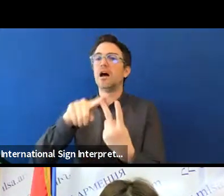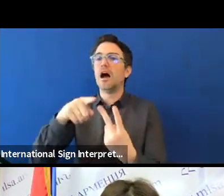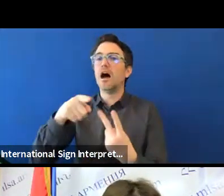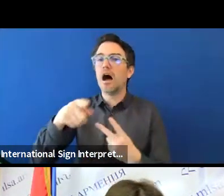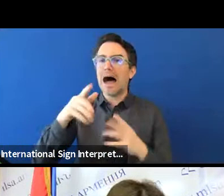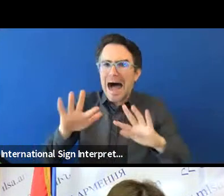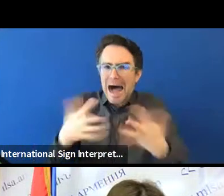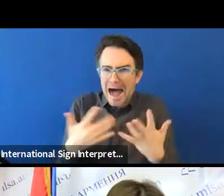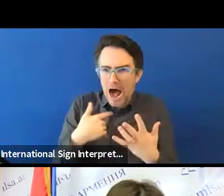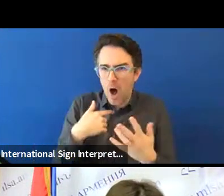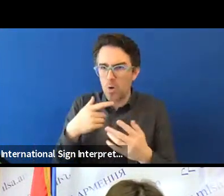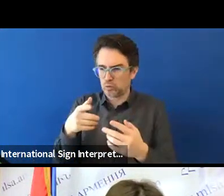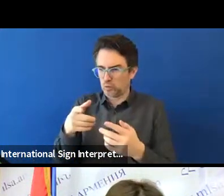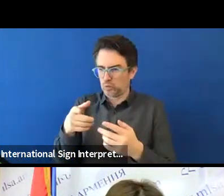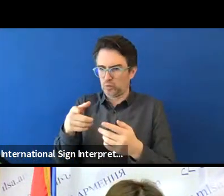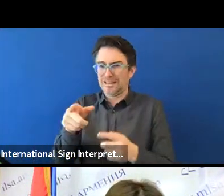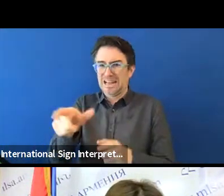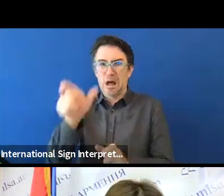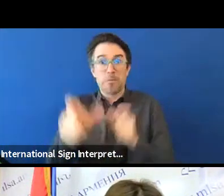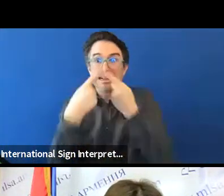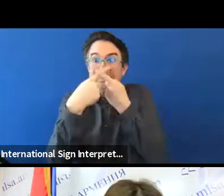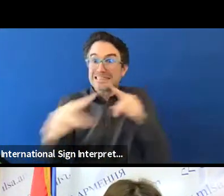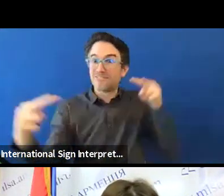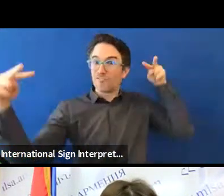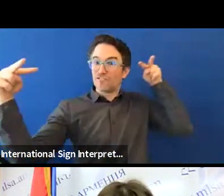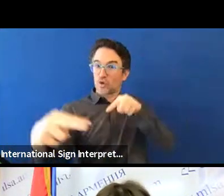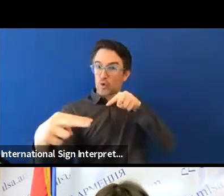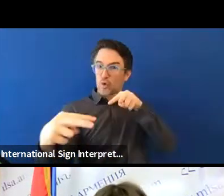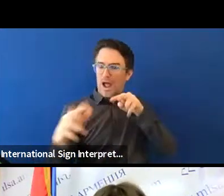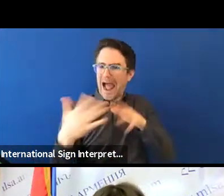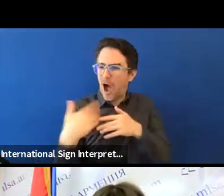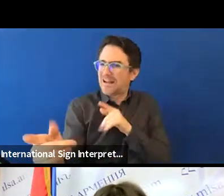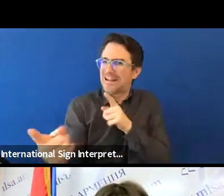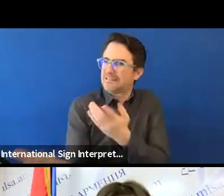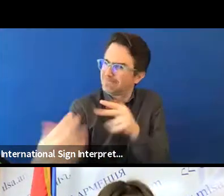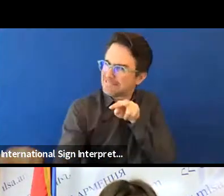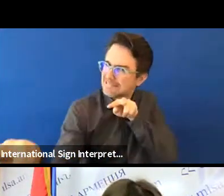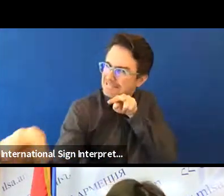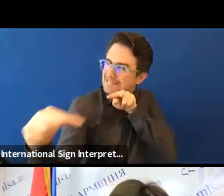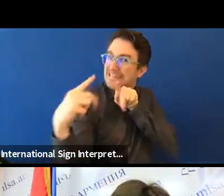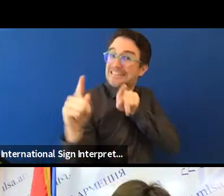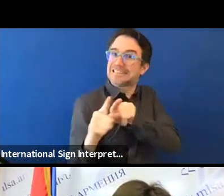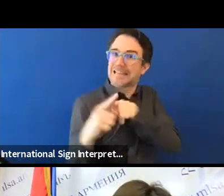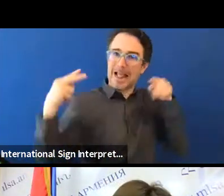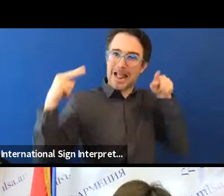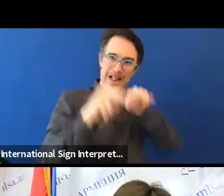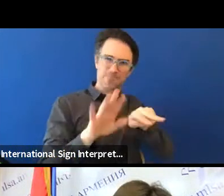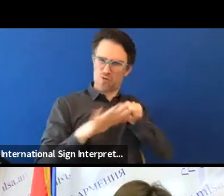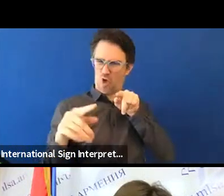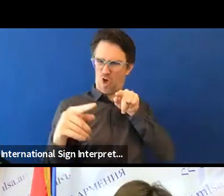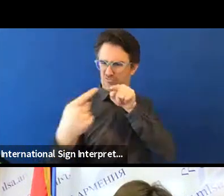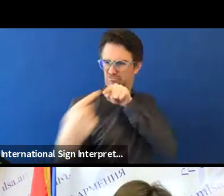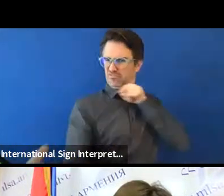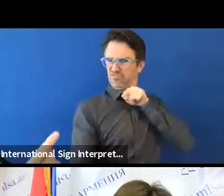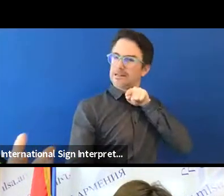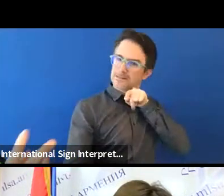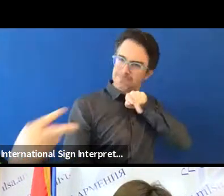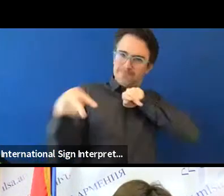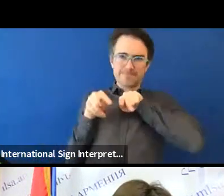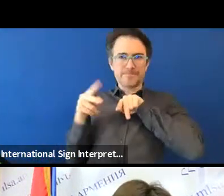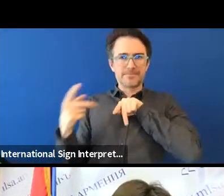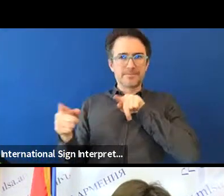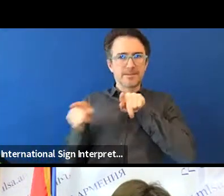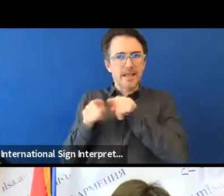it. So we have to be smart in combining our tools and also